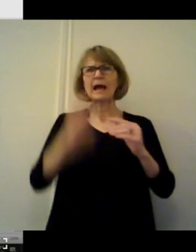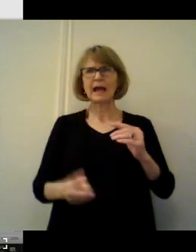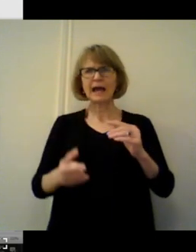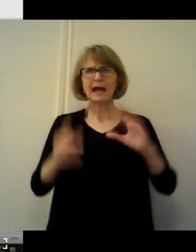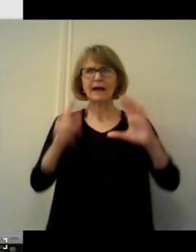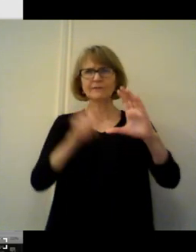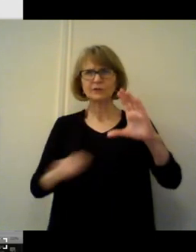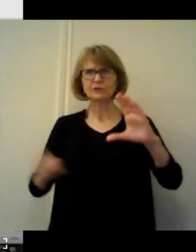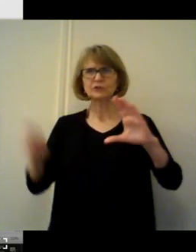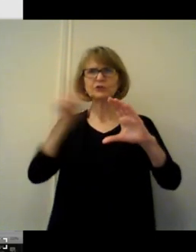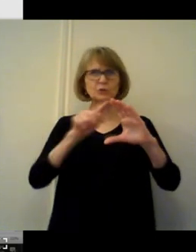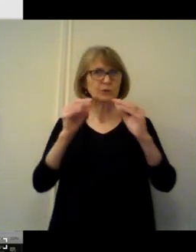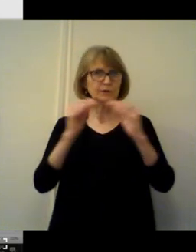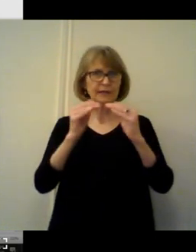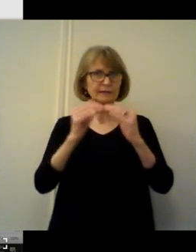it out loud.